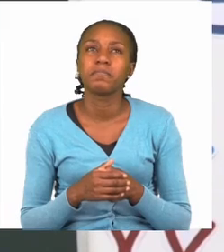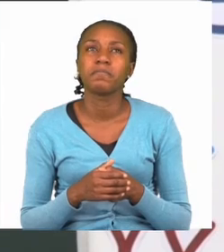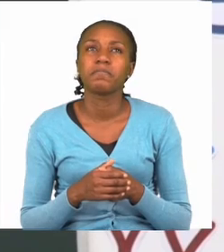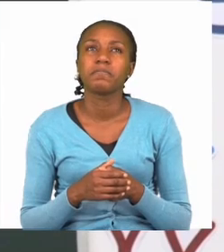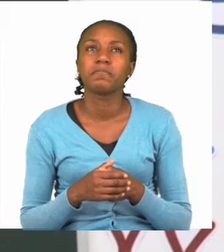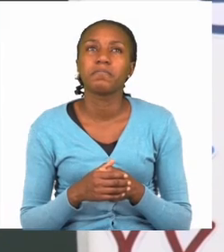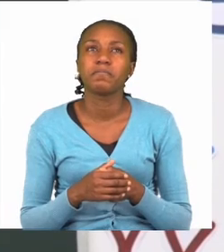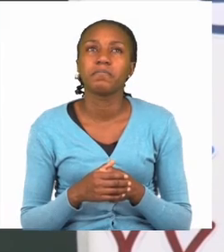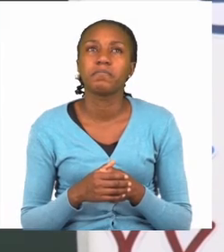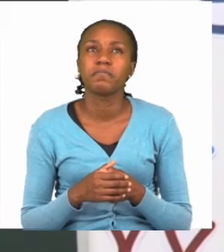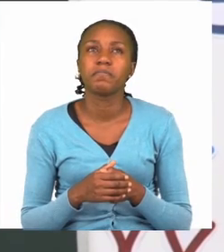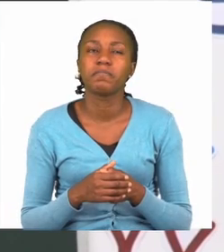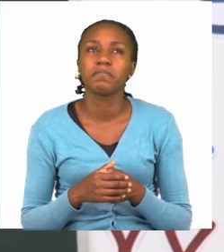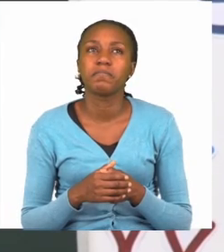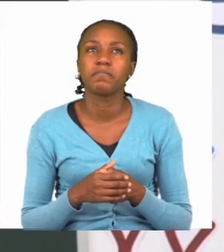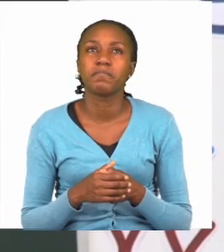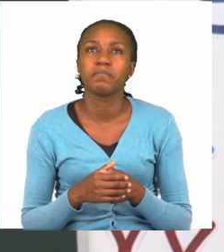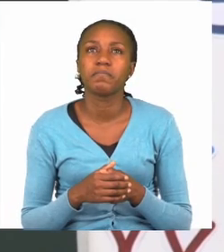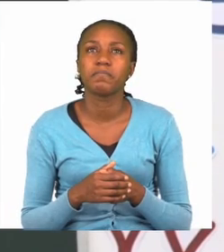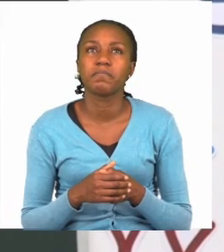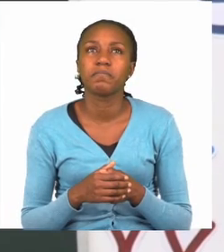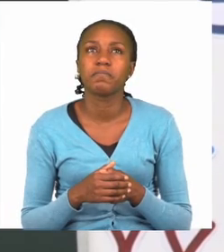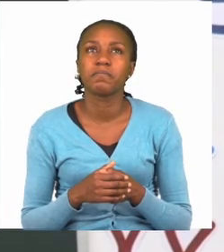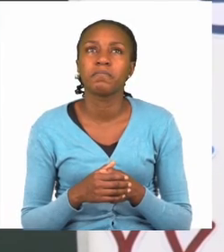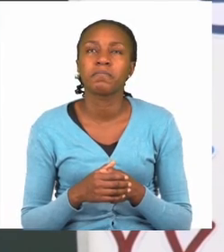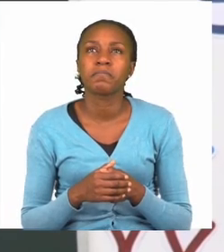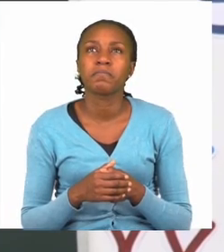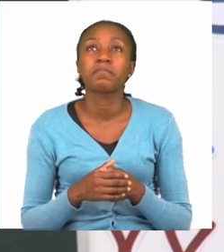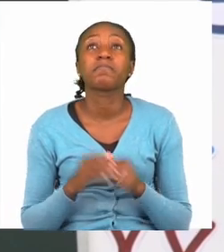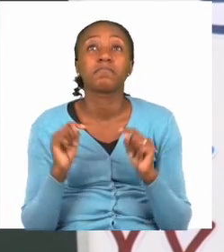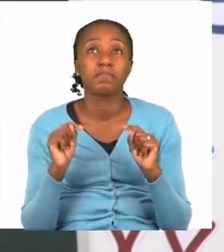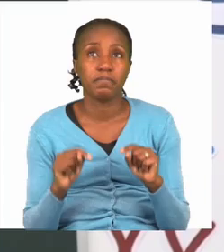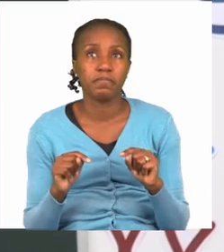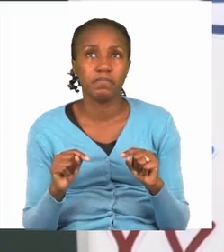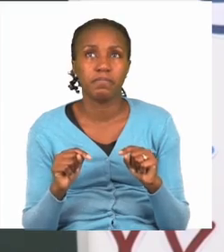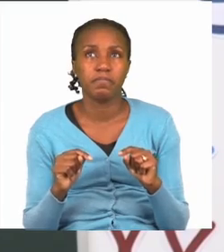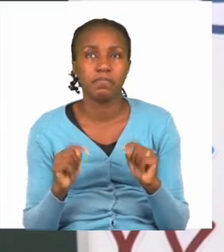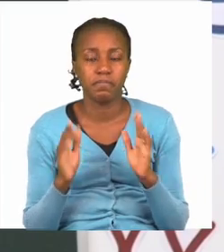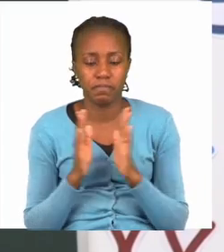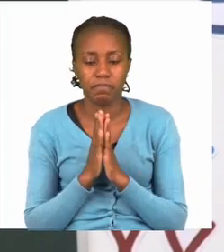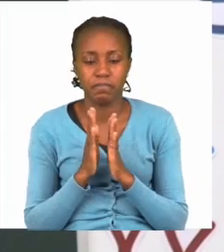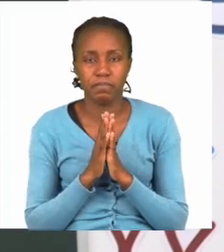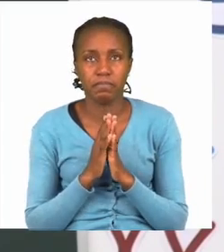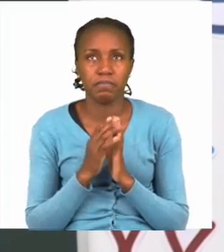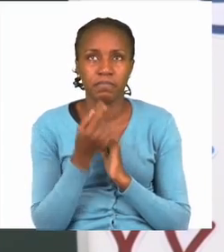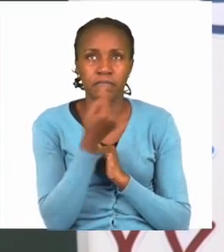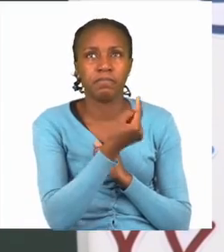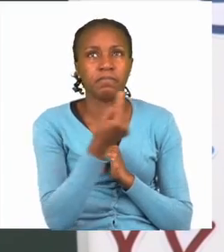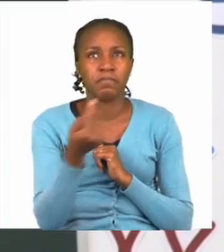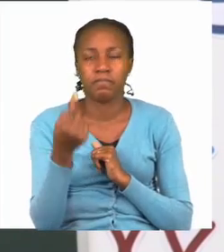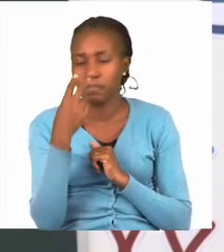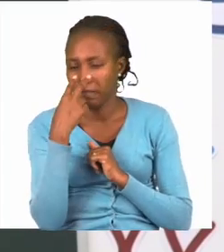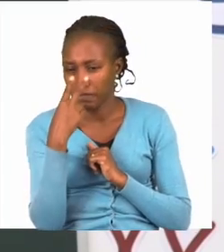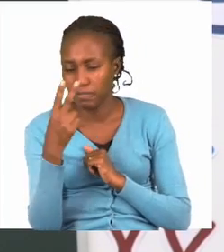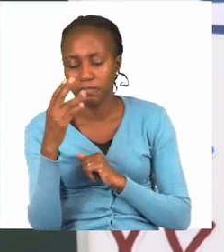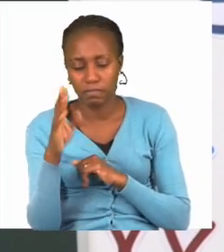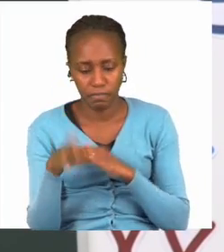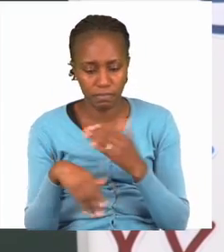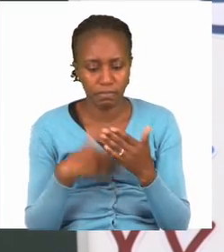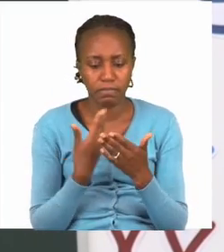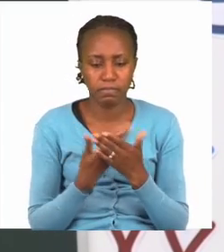lighter than. Okay. Now everyone, I want you to go ahead and look at all the